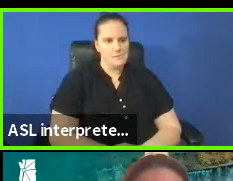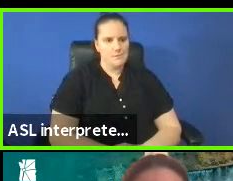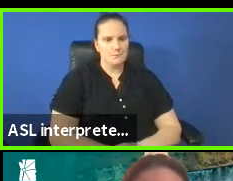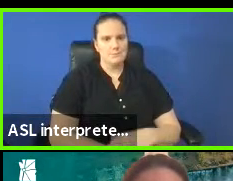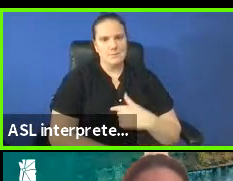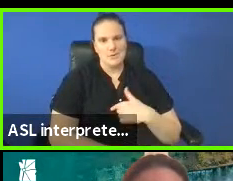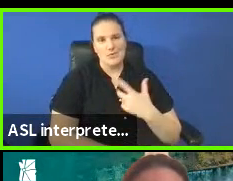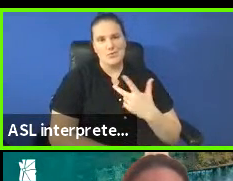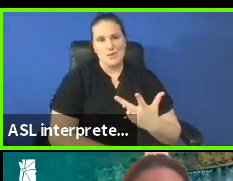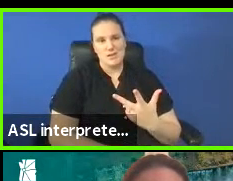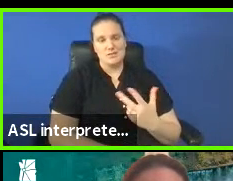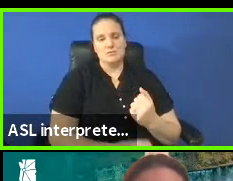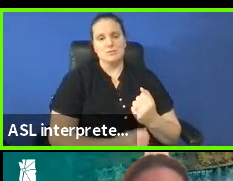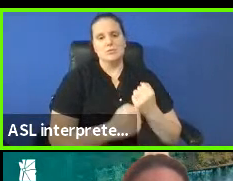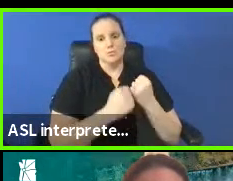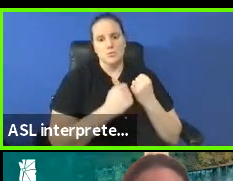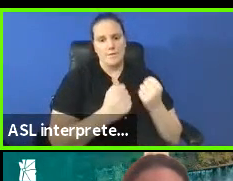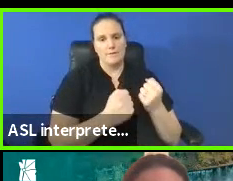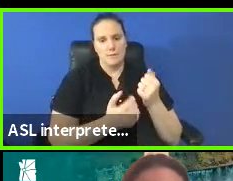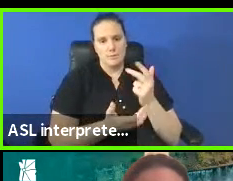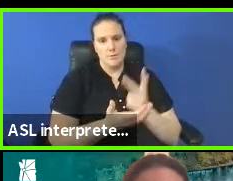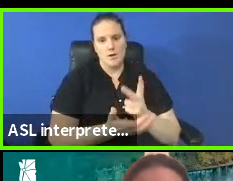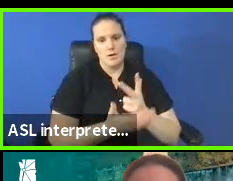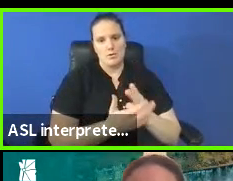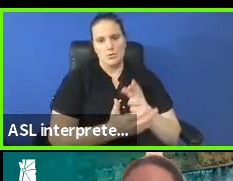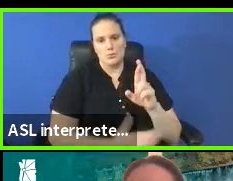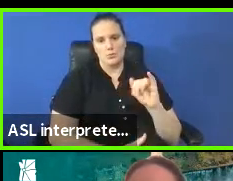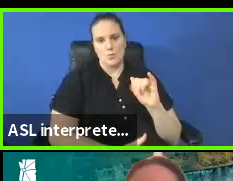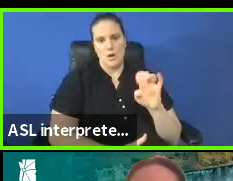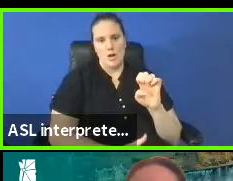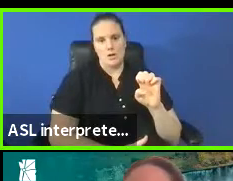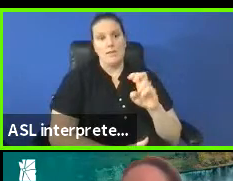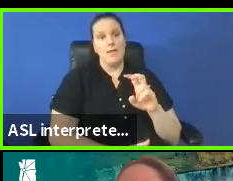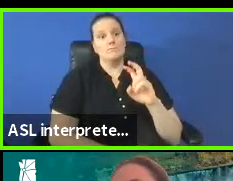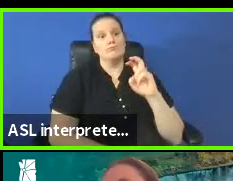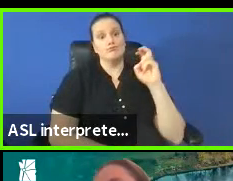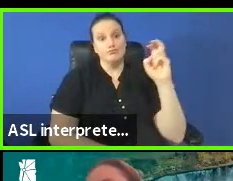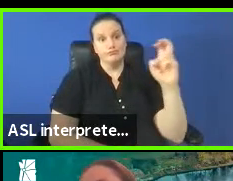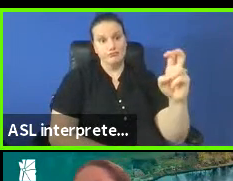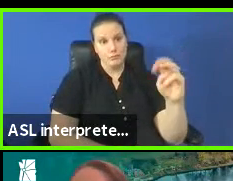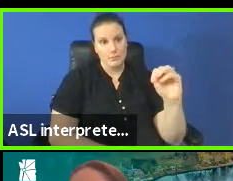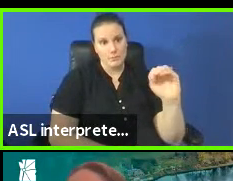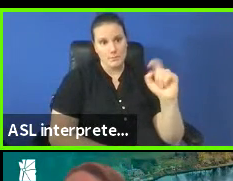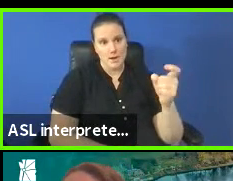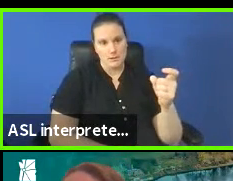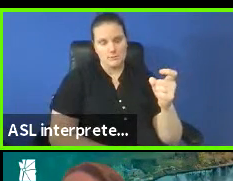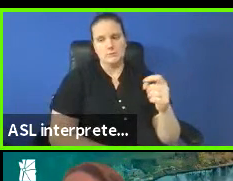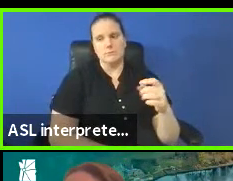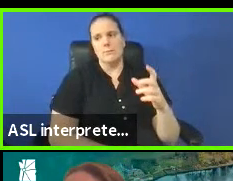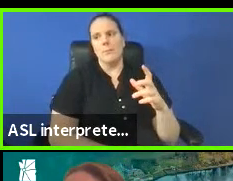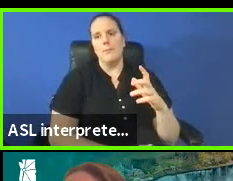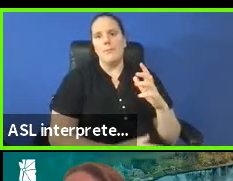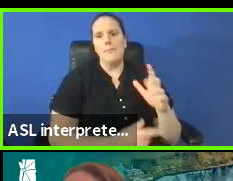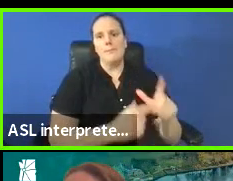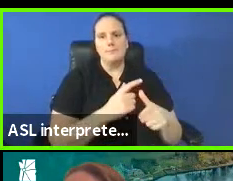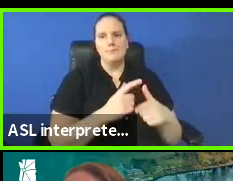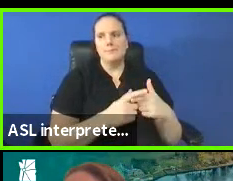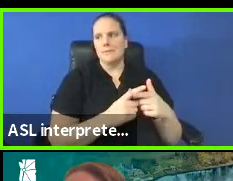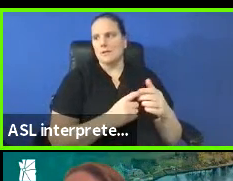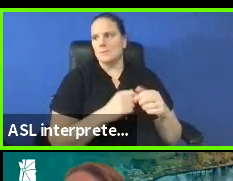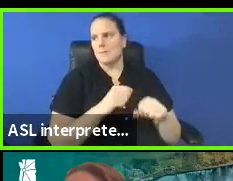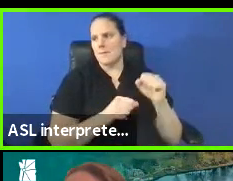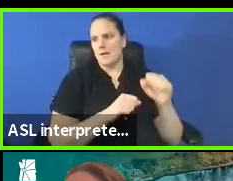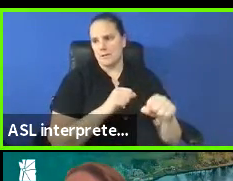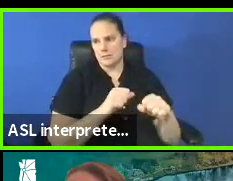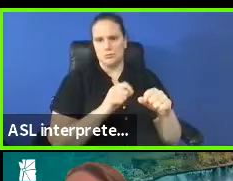So driving to the park and ride, then Max in from there, and then taking a